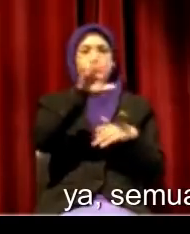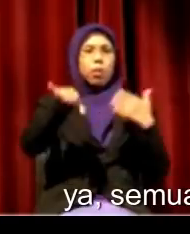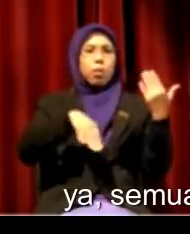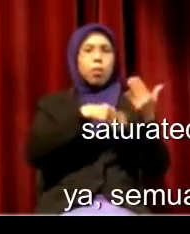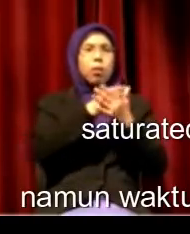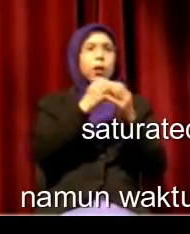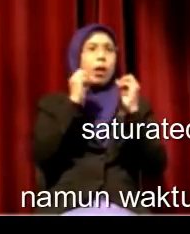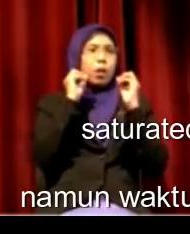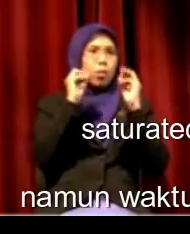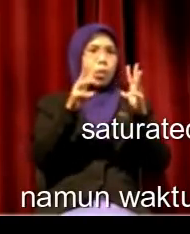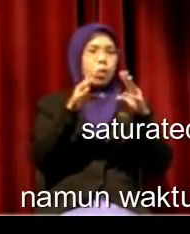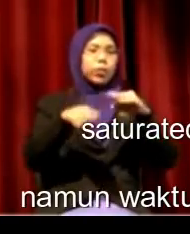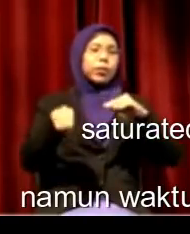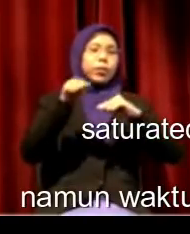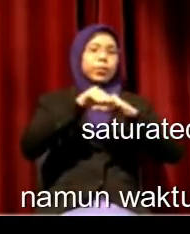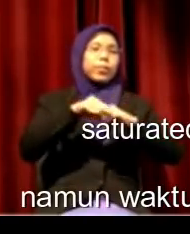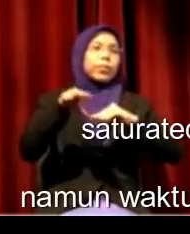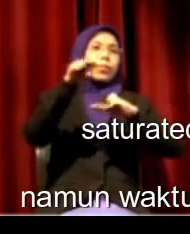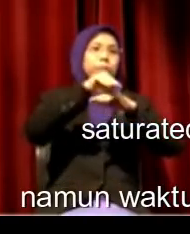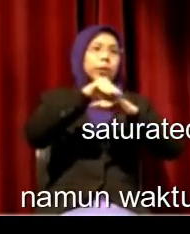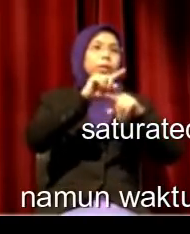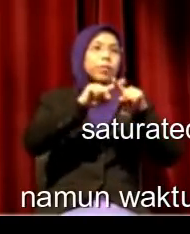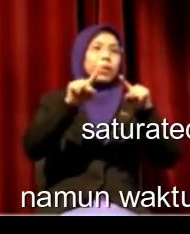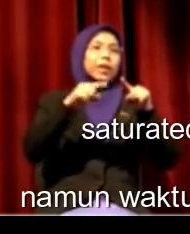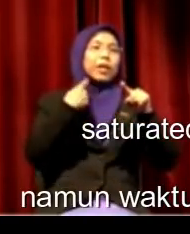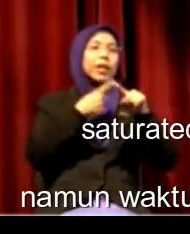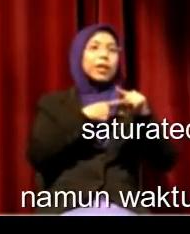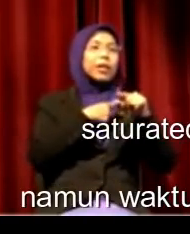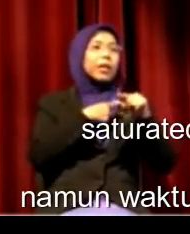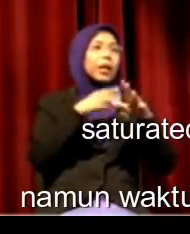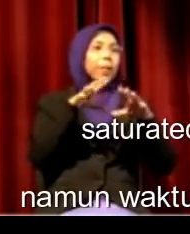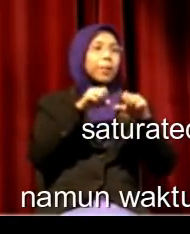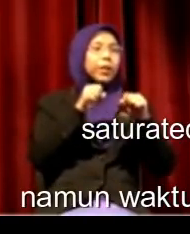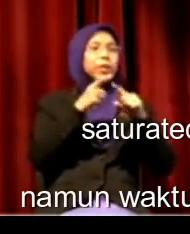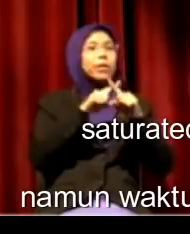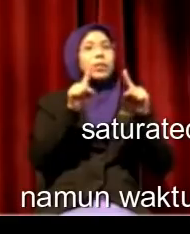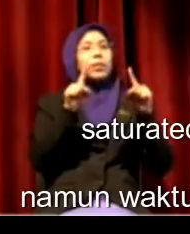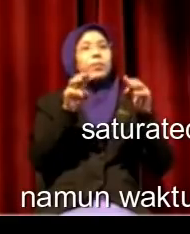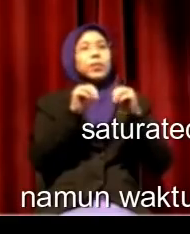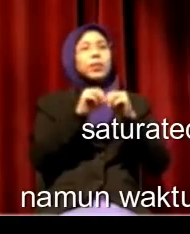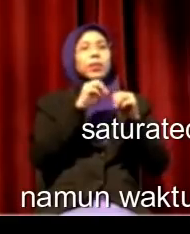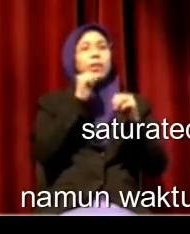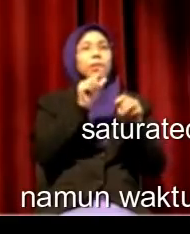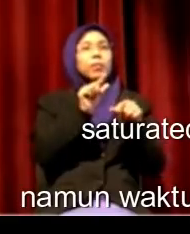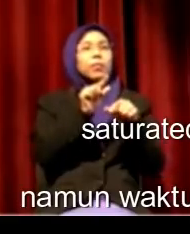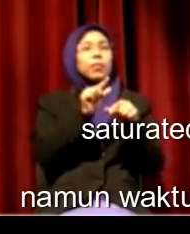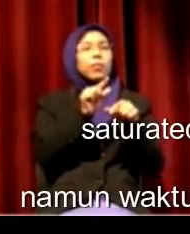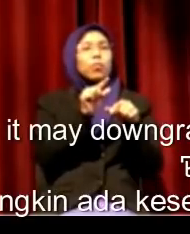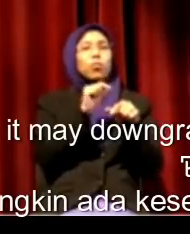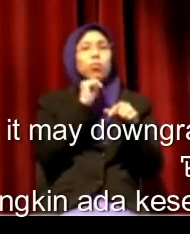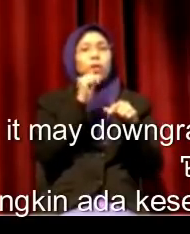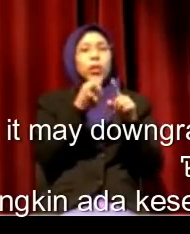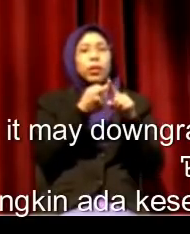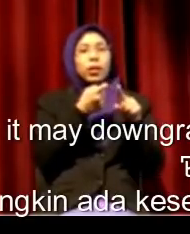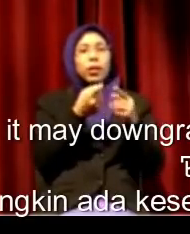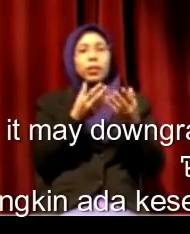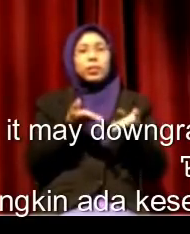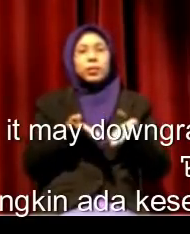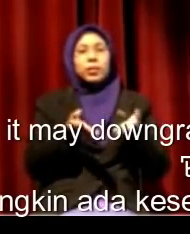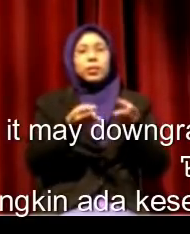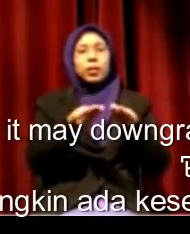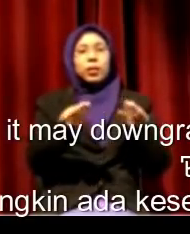become saturated in peak hours. Not that it cannot function in normal time. It